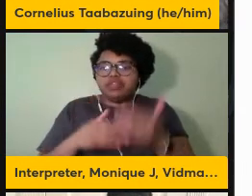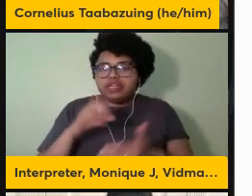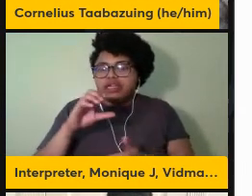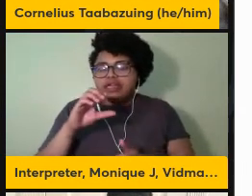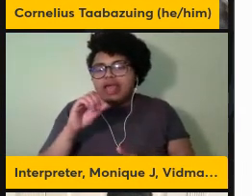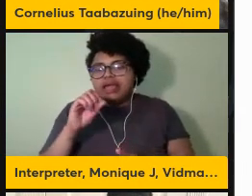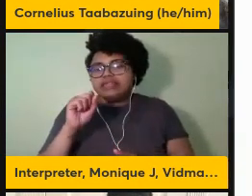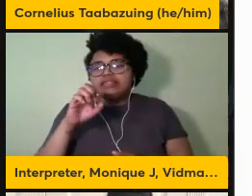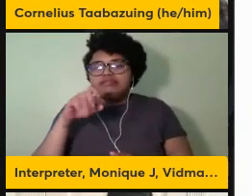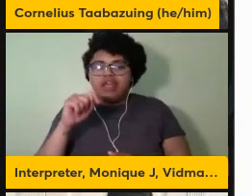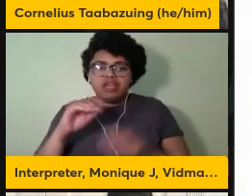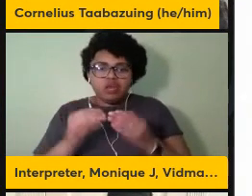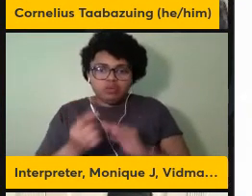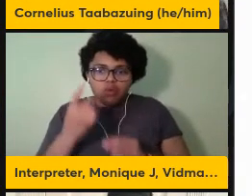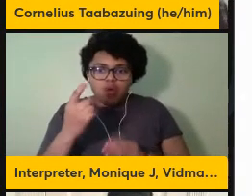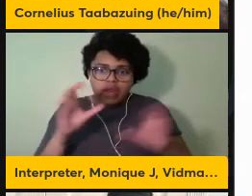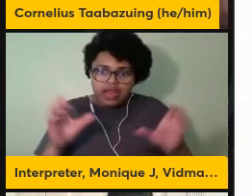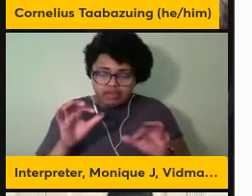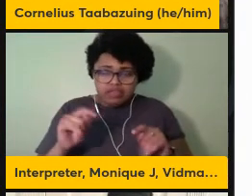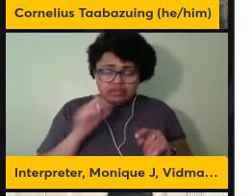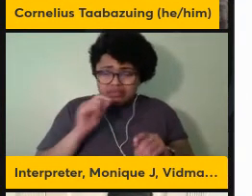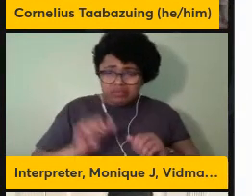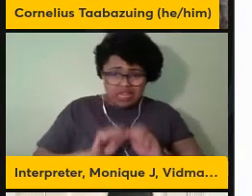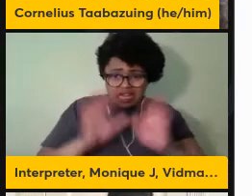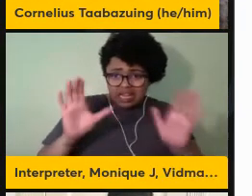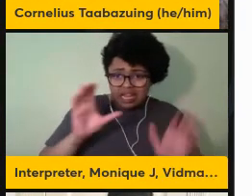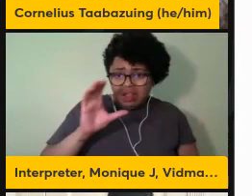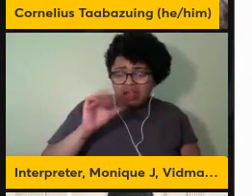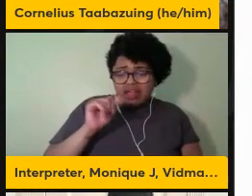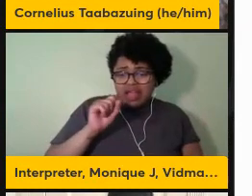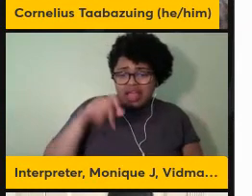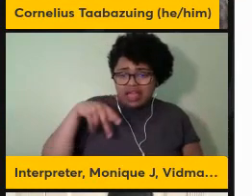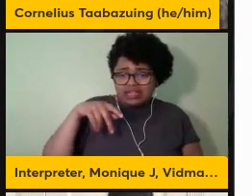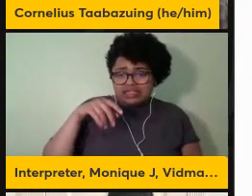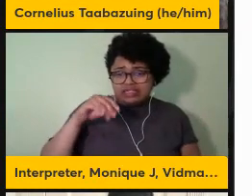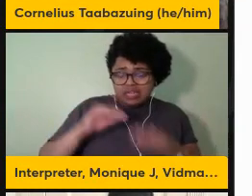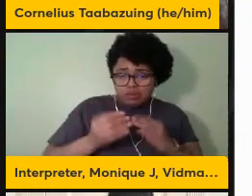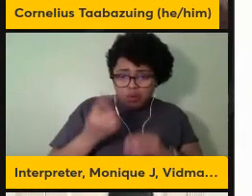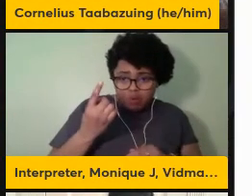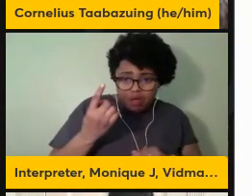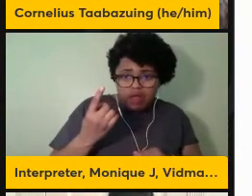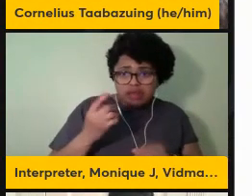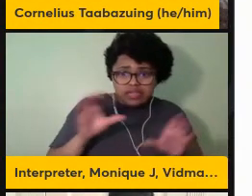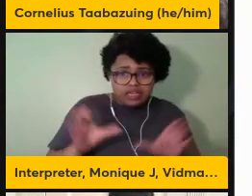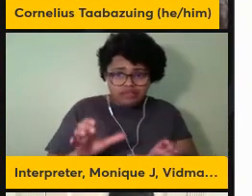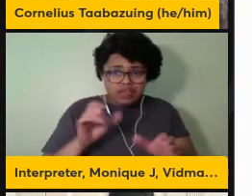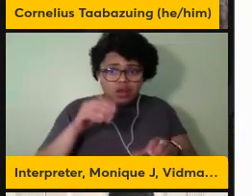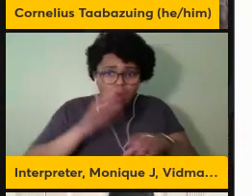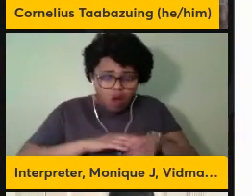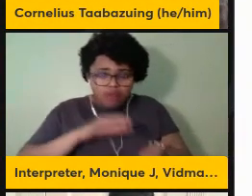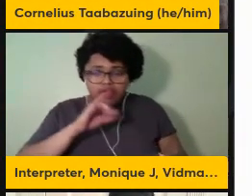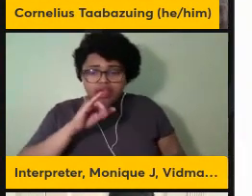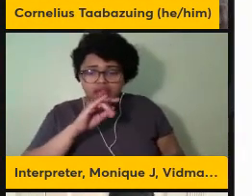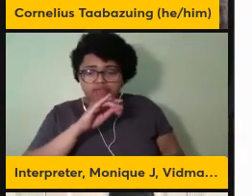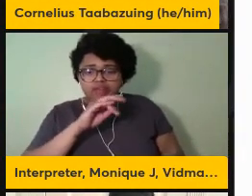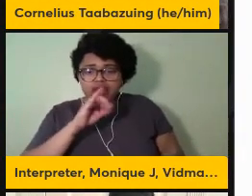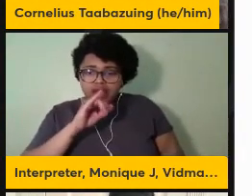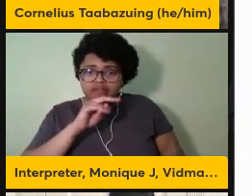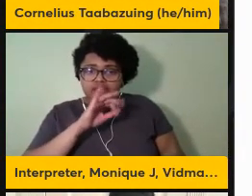But it wasn't clear how caspase-1 gets activated on the inflammasome. So that was a question we next tried to